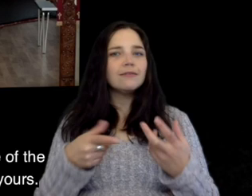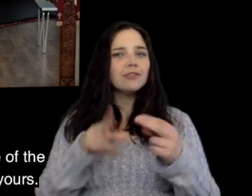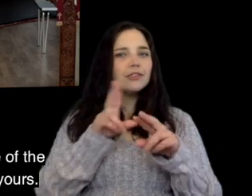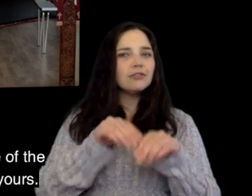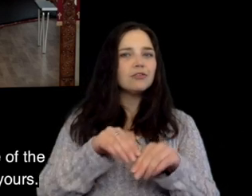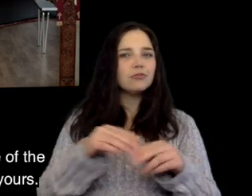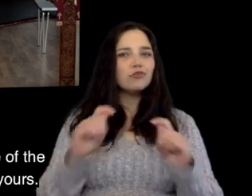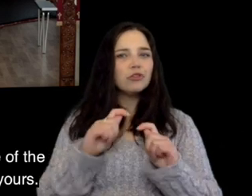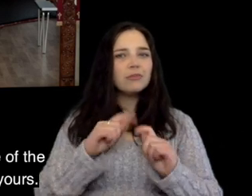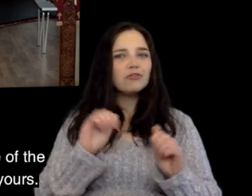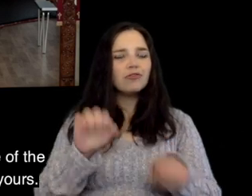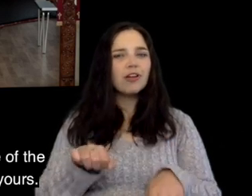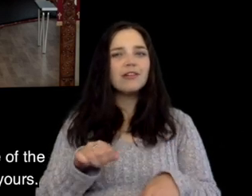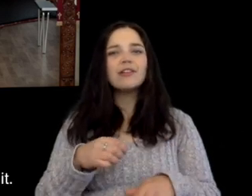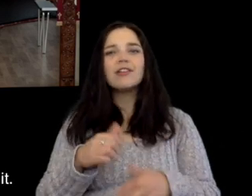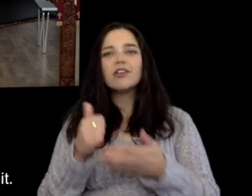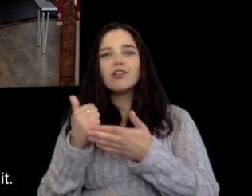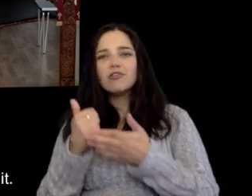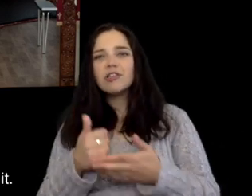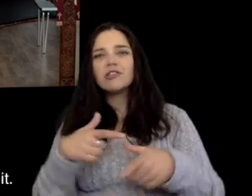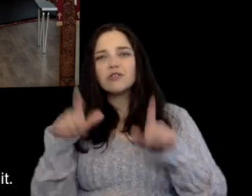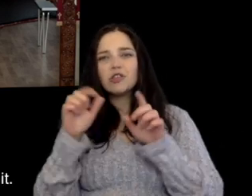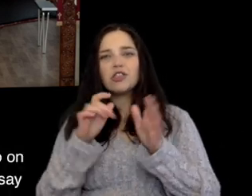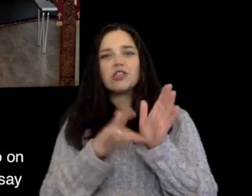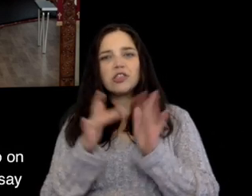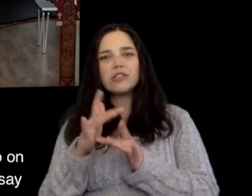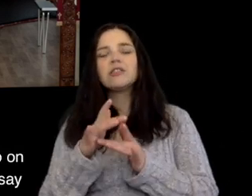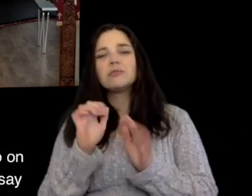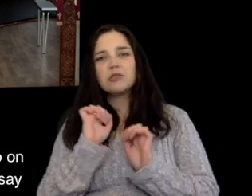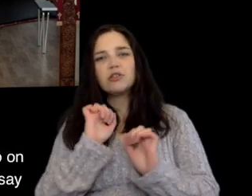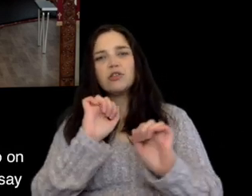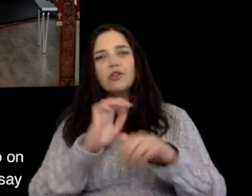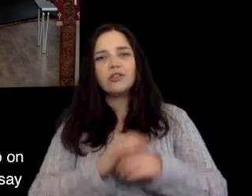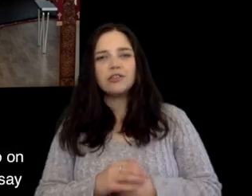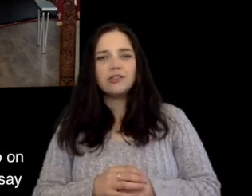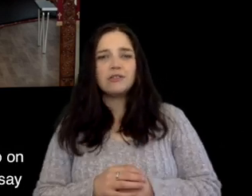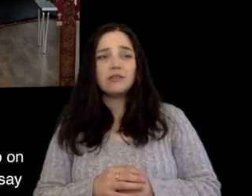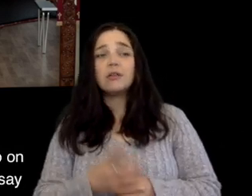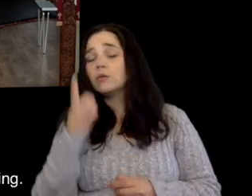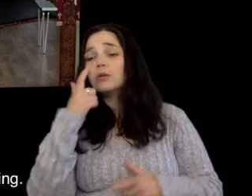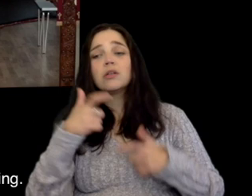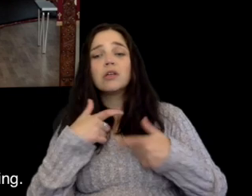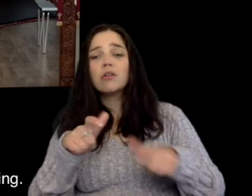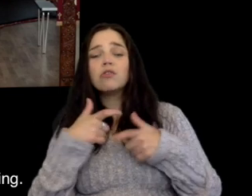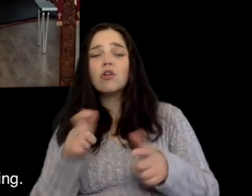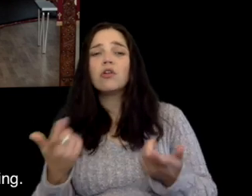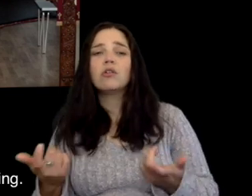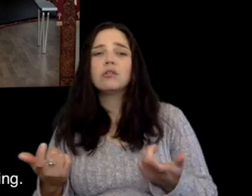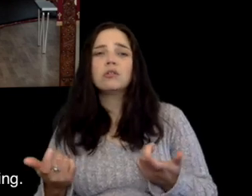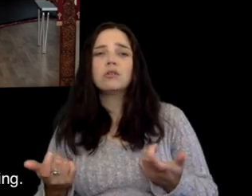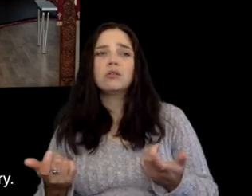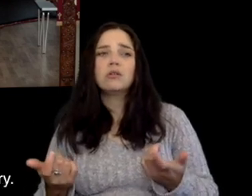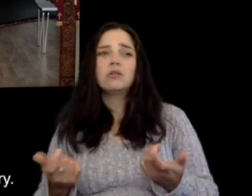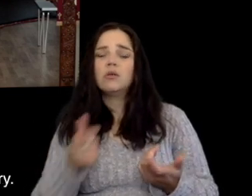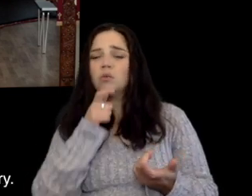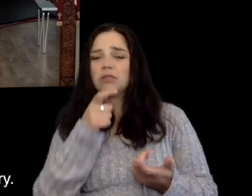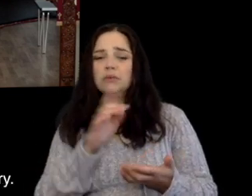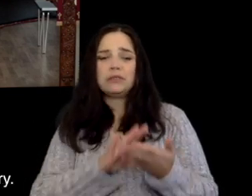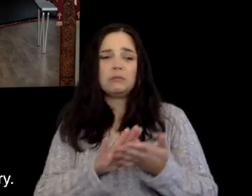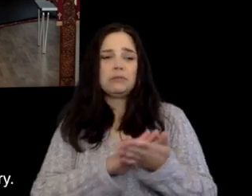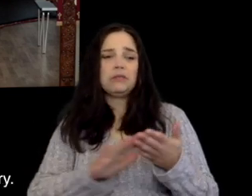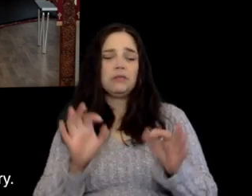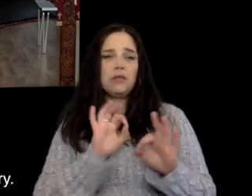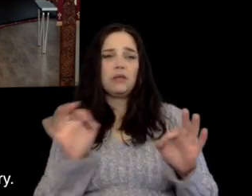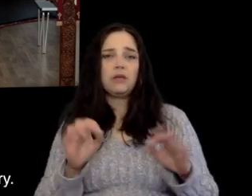treating you right, and then say, the grace of the Lord Jesus Christ be yours, and then embody it. I mean, we could go on with words that we say that can mean